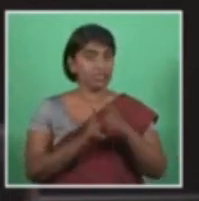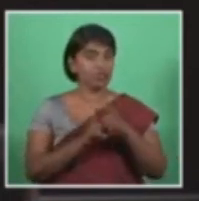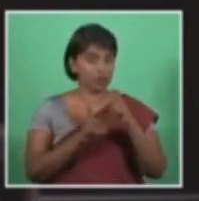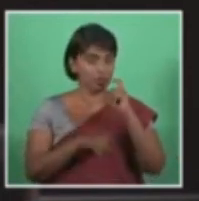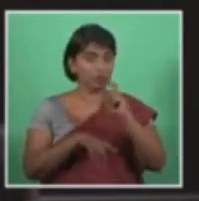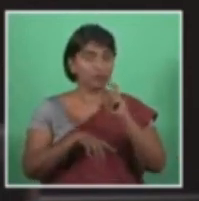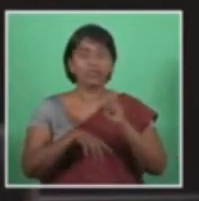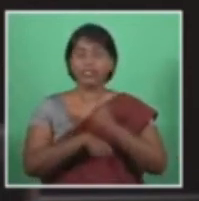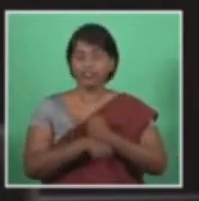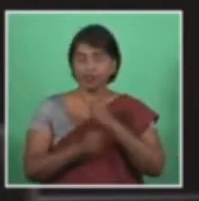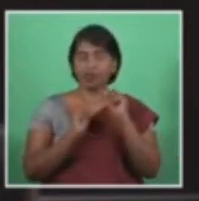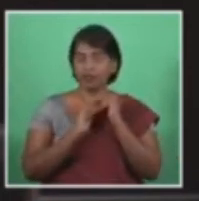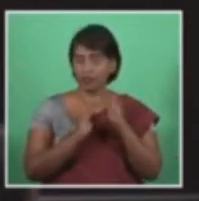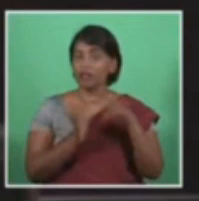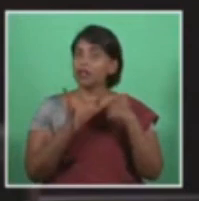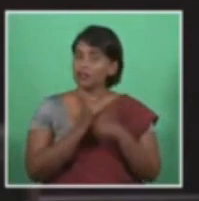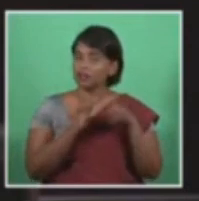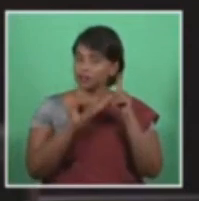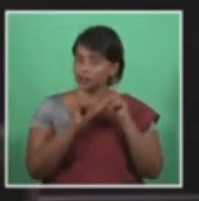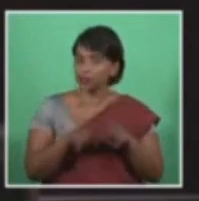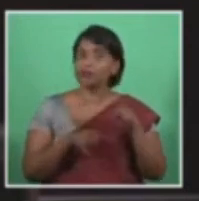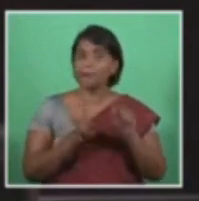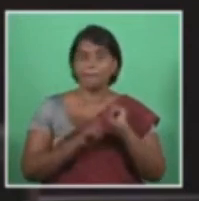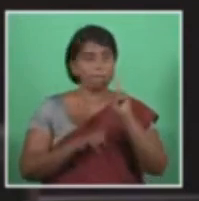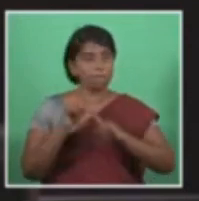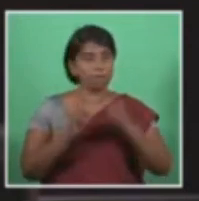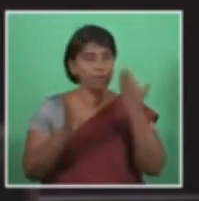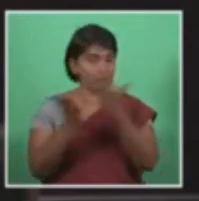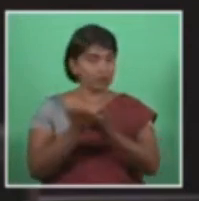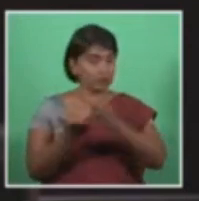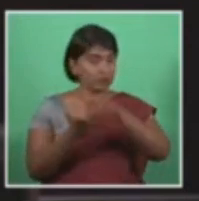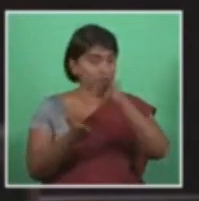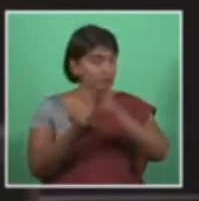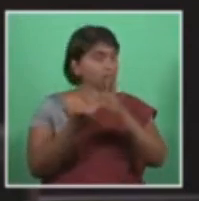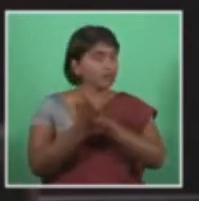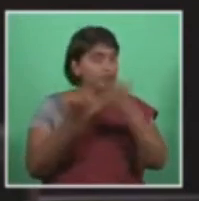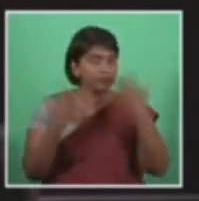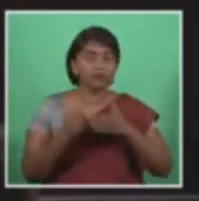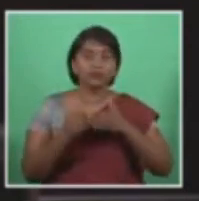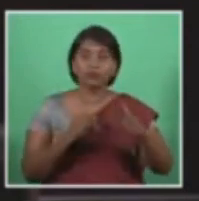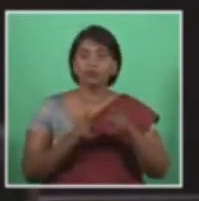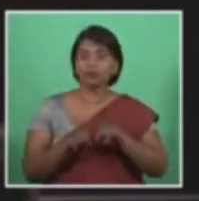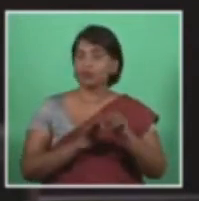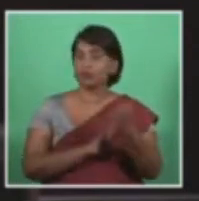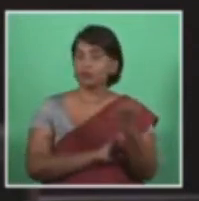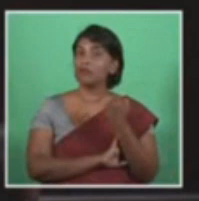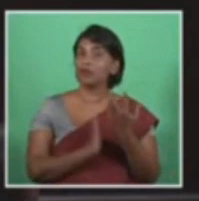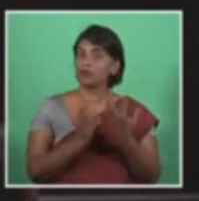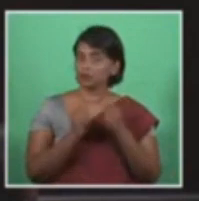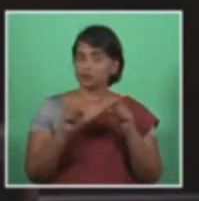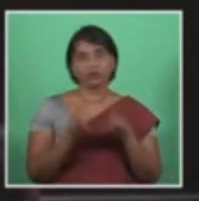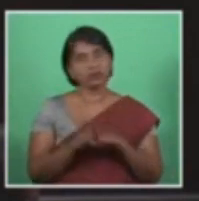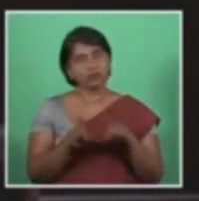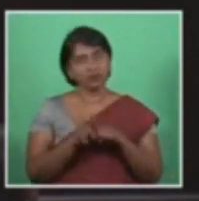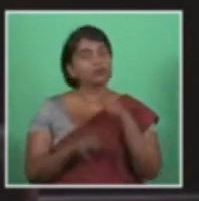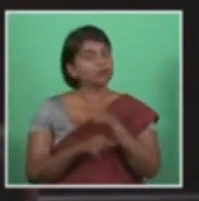karyanshaya. Habai e karyanshaya panatak hatiyata me parliamentura genala sammatha kirimen pasuwa mekata meet wediya balayak labenawa